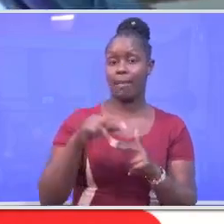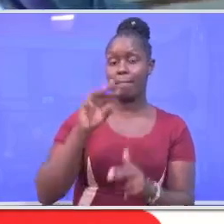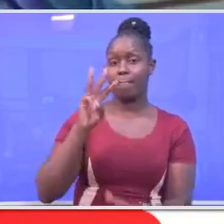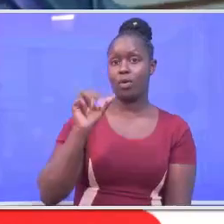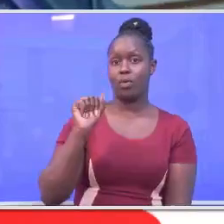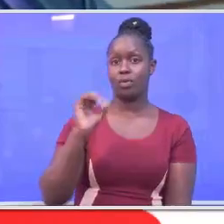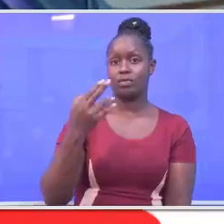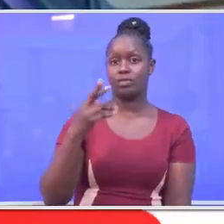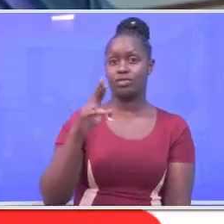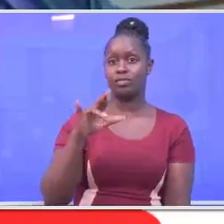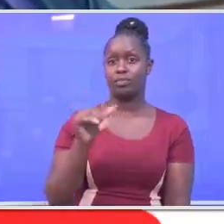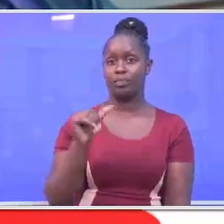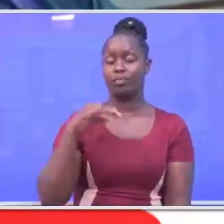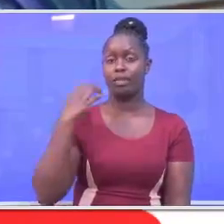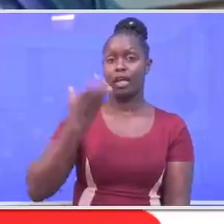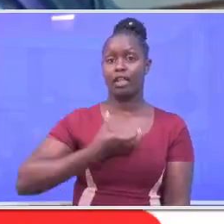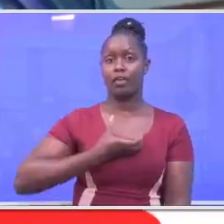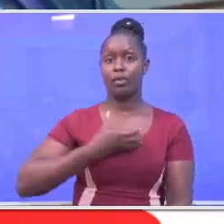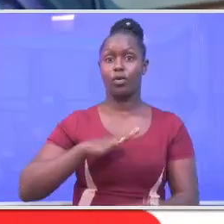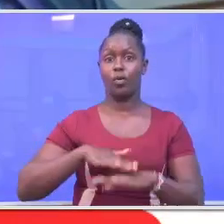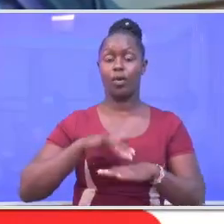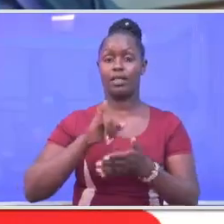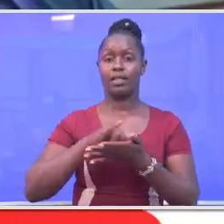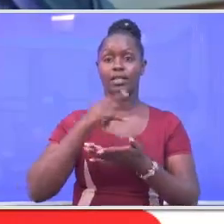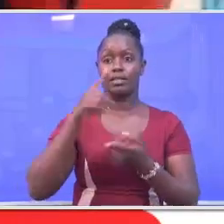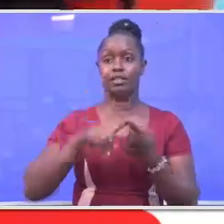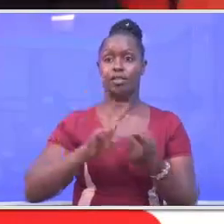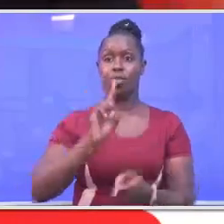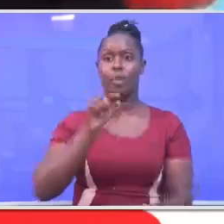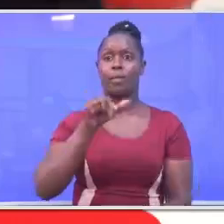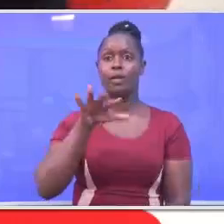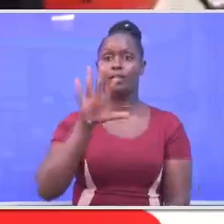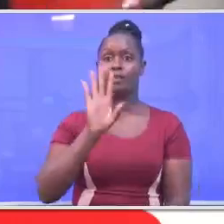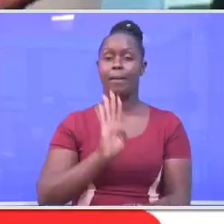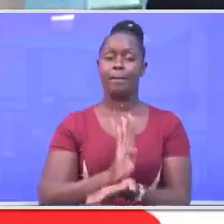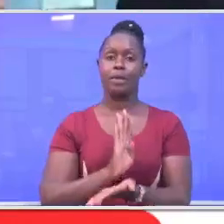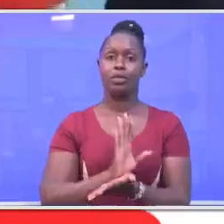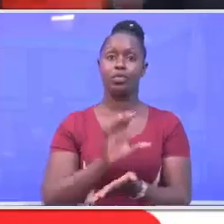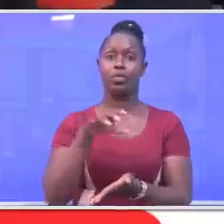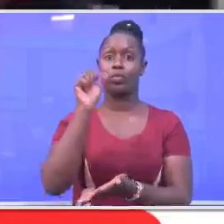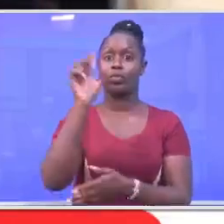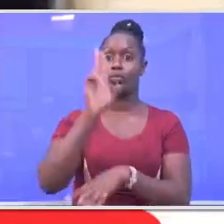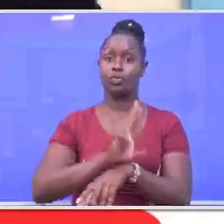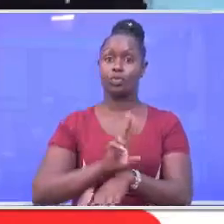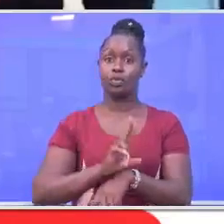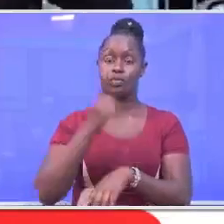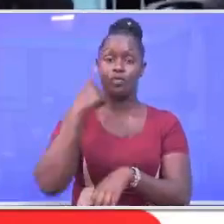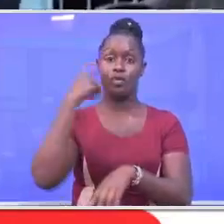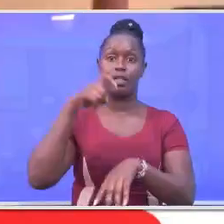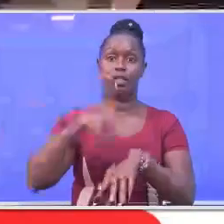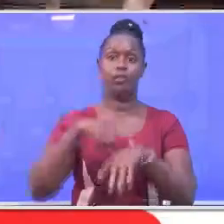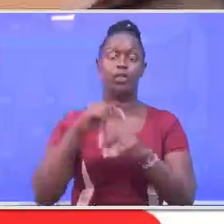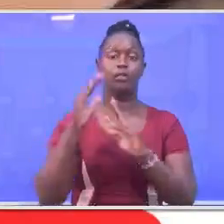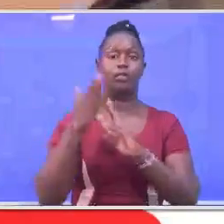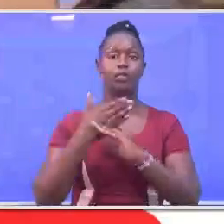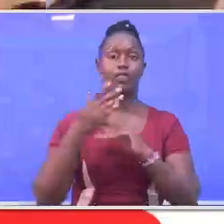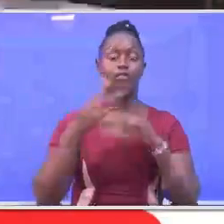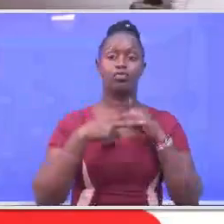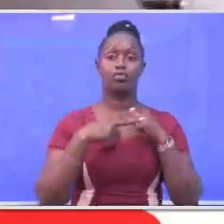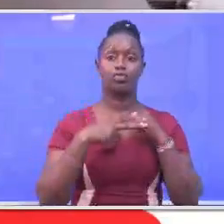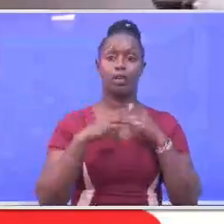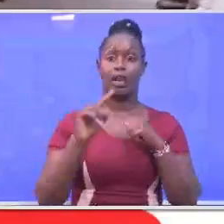The committee looking into how 1.5 billion shillings was claimed by hospitals for the period between July